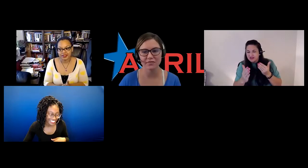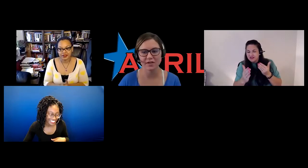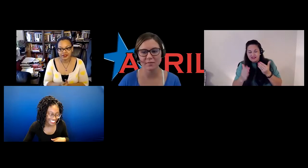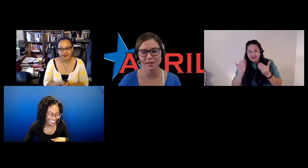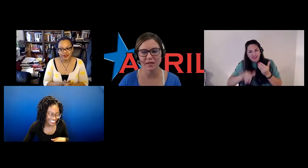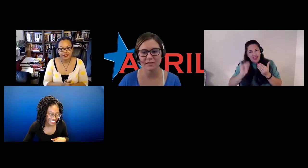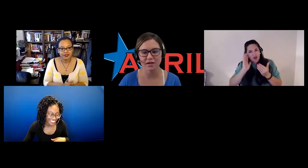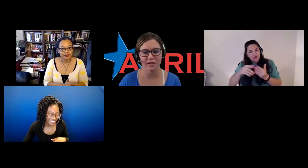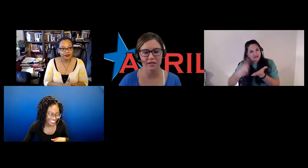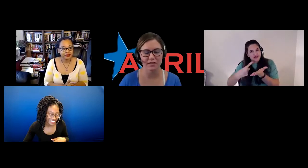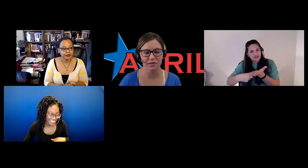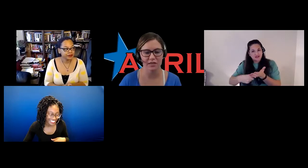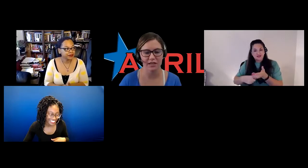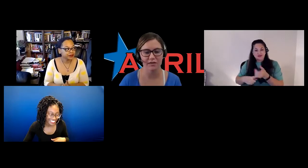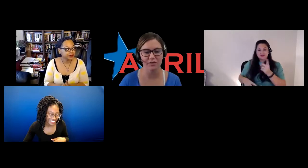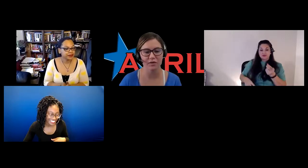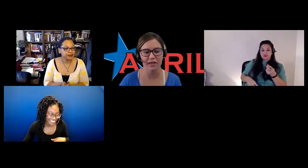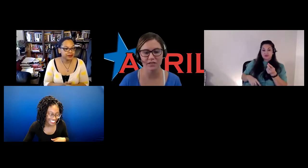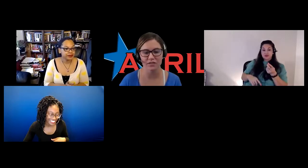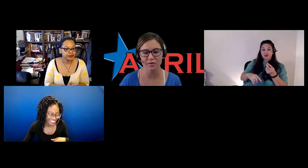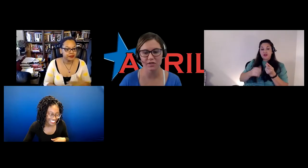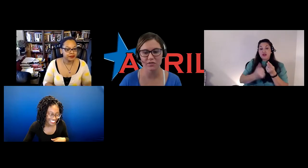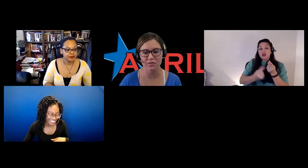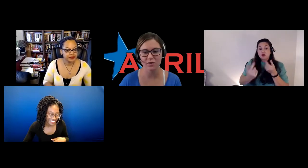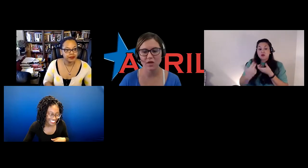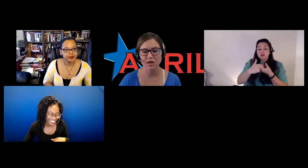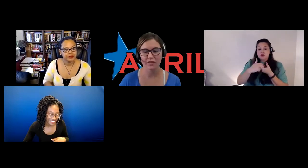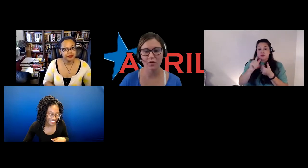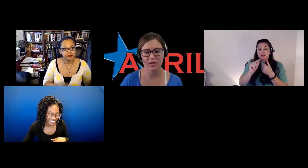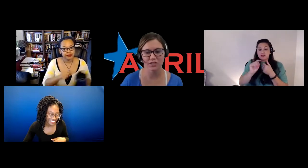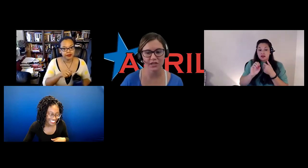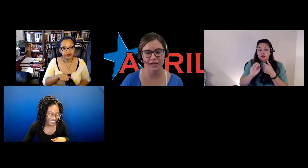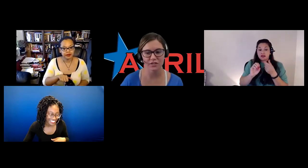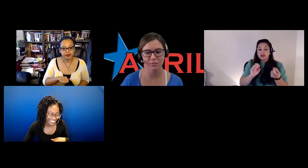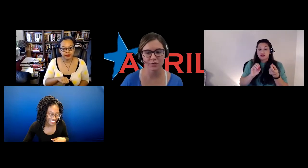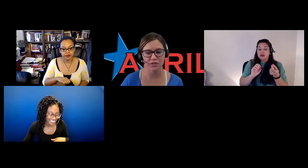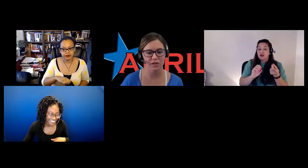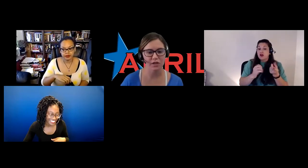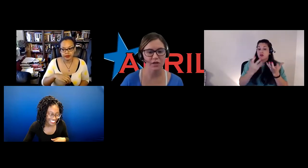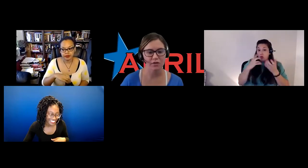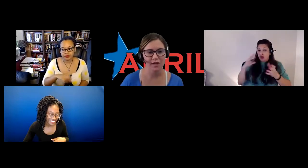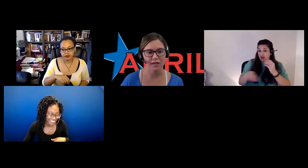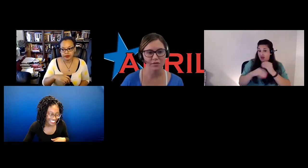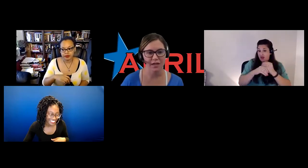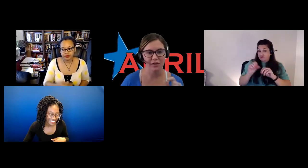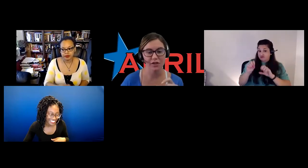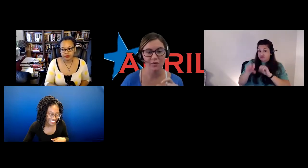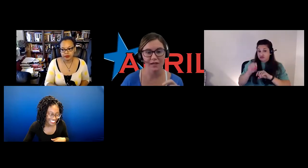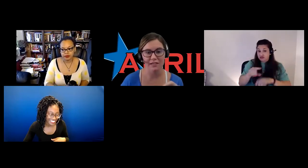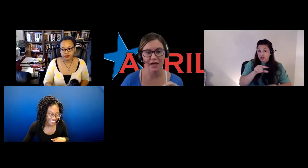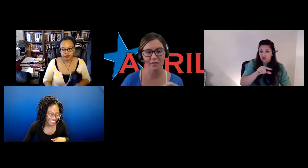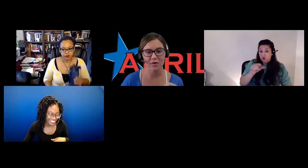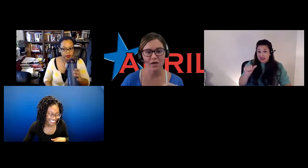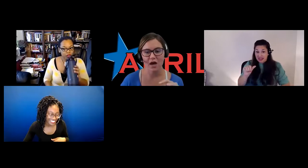reminder for anybody that is on that jumped in late, if you would like to join into the question answer portion, you can do that in the